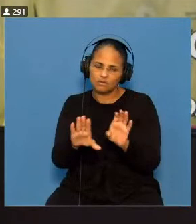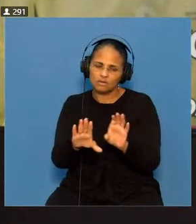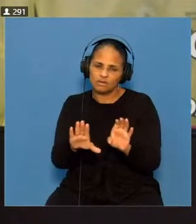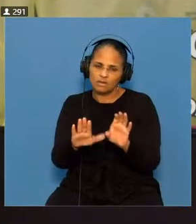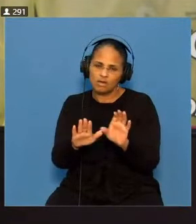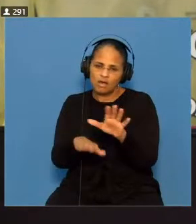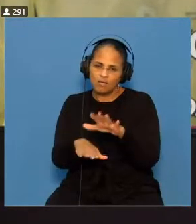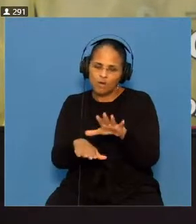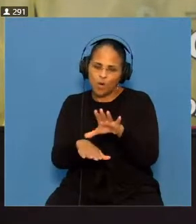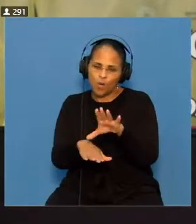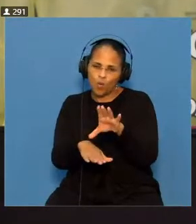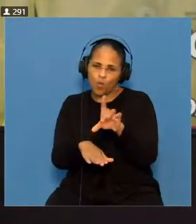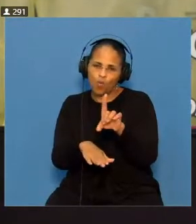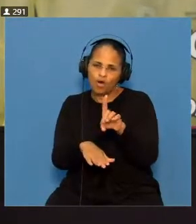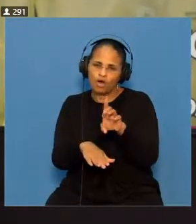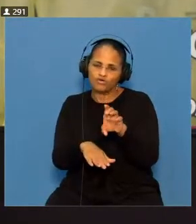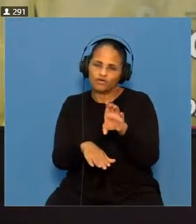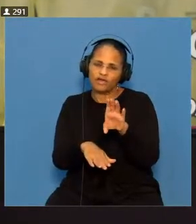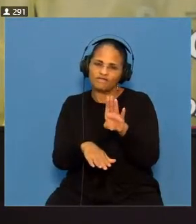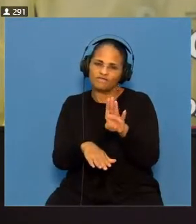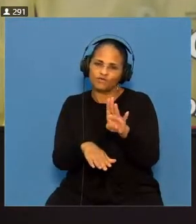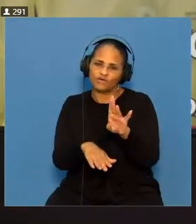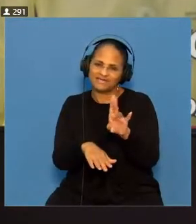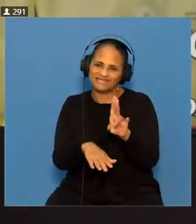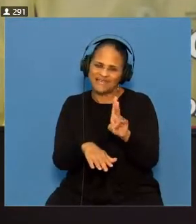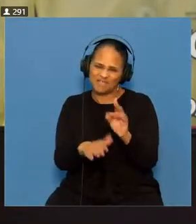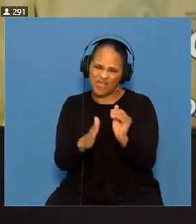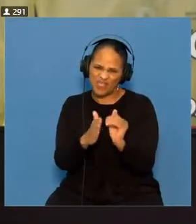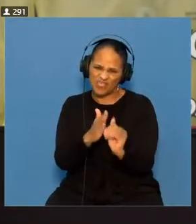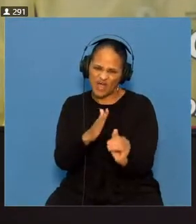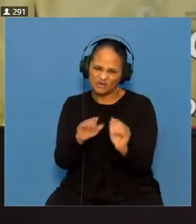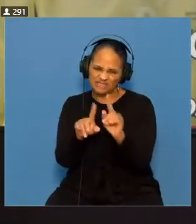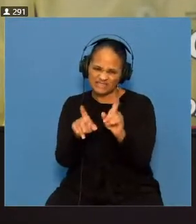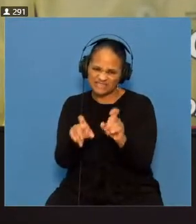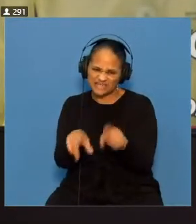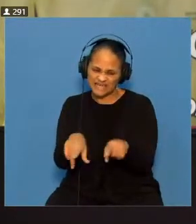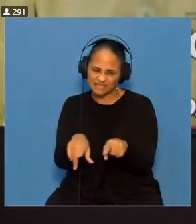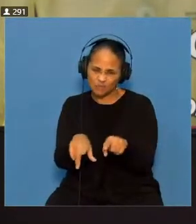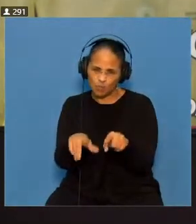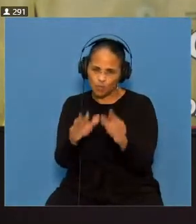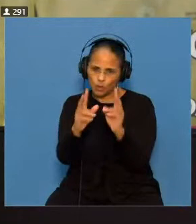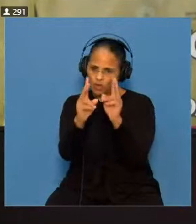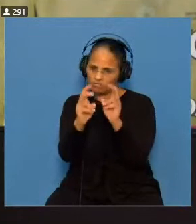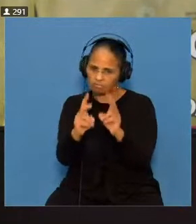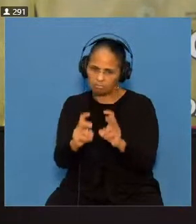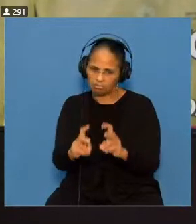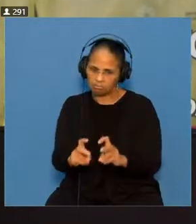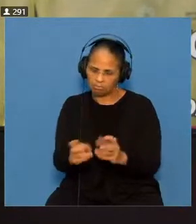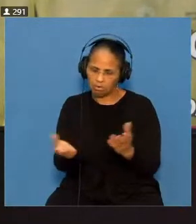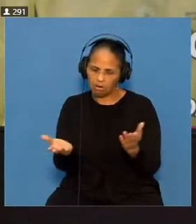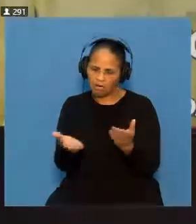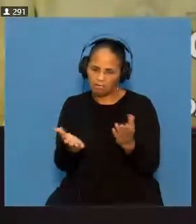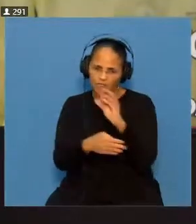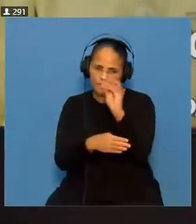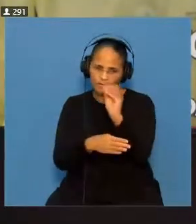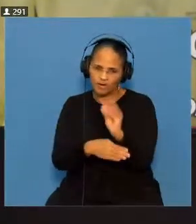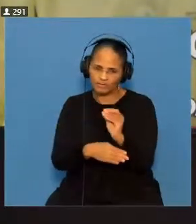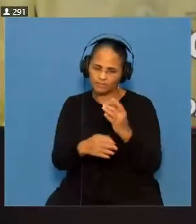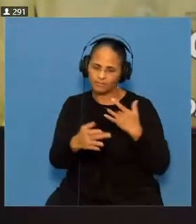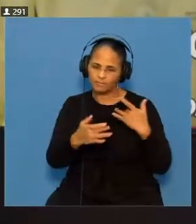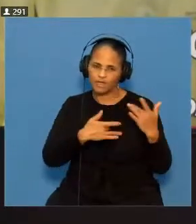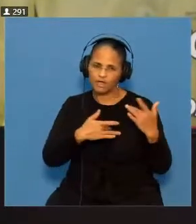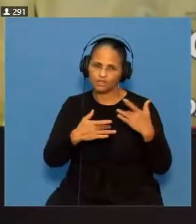over 147,000 tests. So I don't have the breakdown of what that represents insofar as percentages